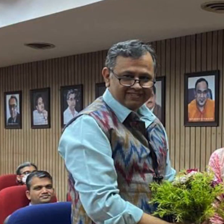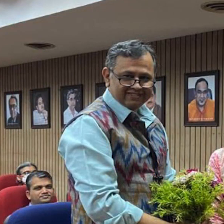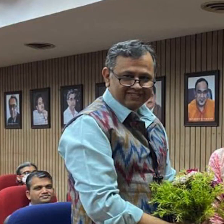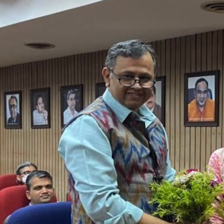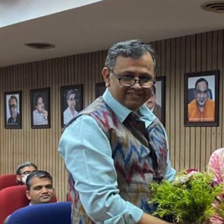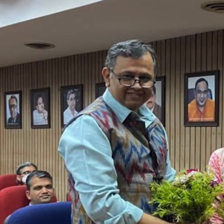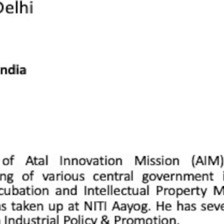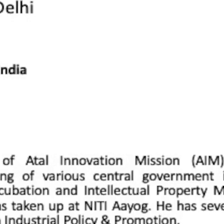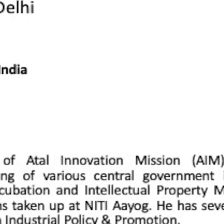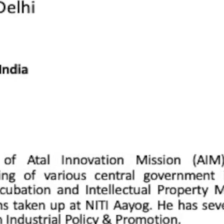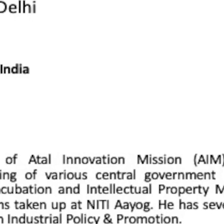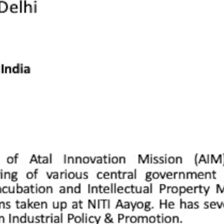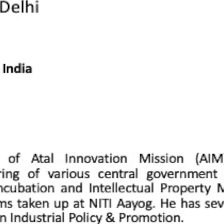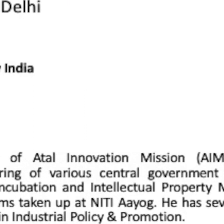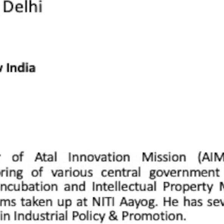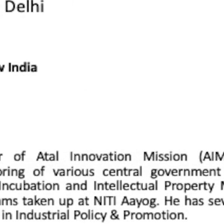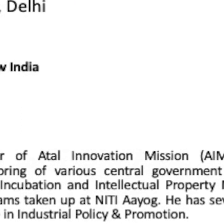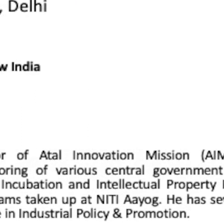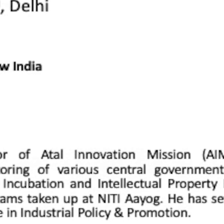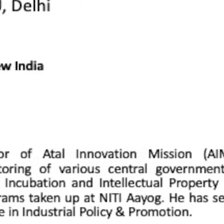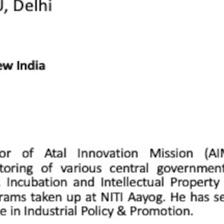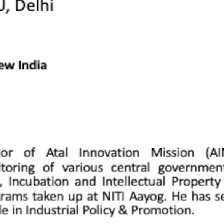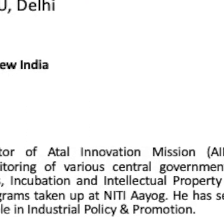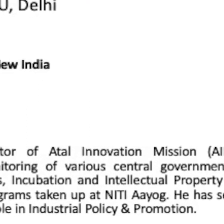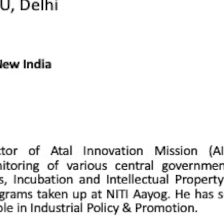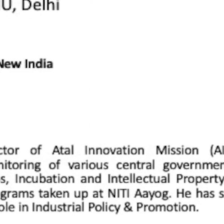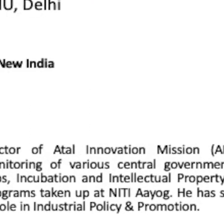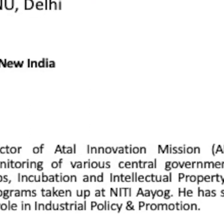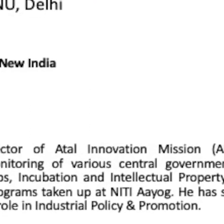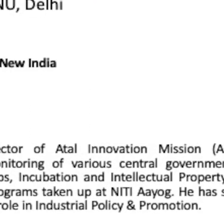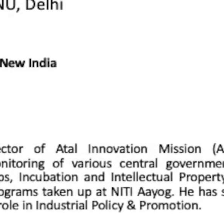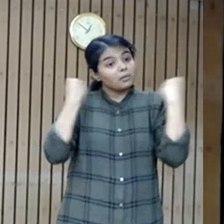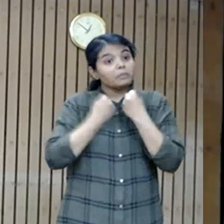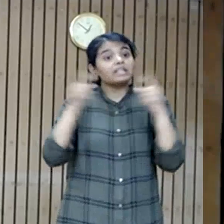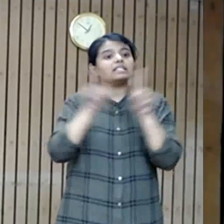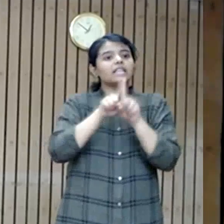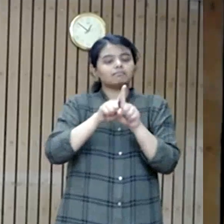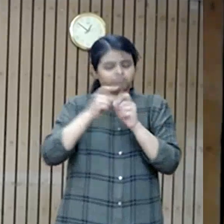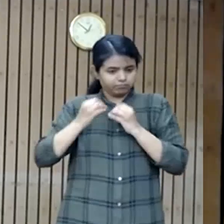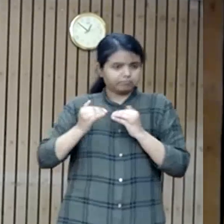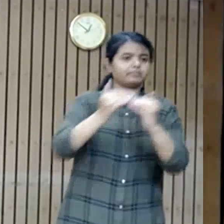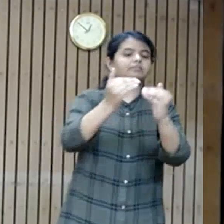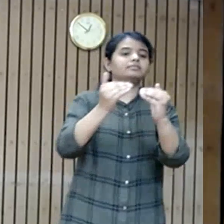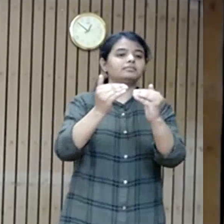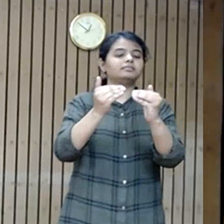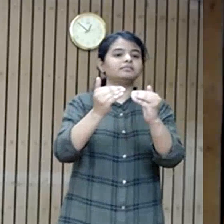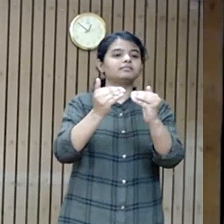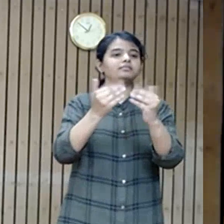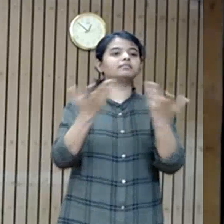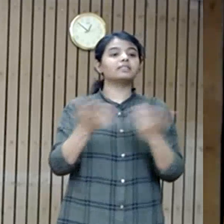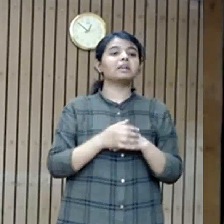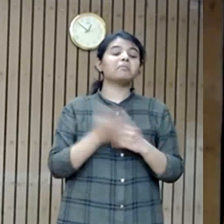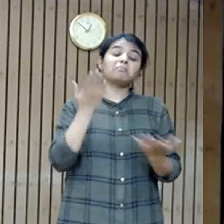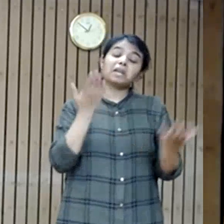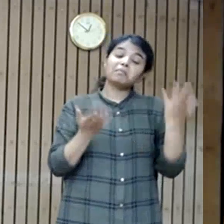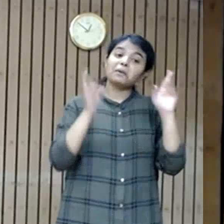ip innovation and entrepreneurship jnu and former program director adult innovation mission neethi ayok was the chief guest